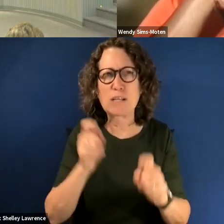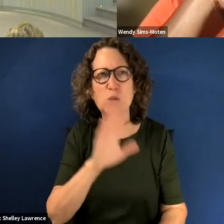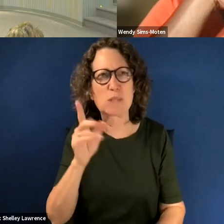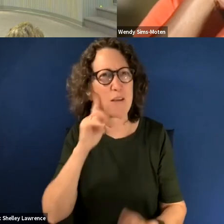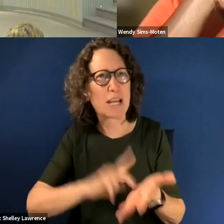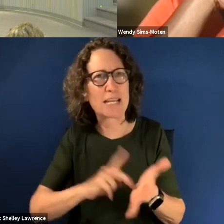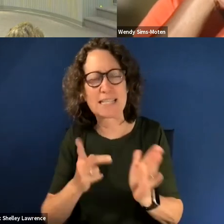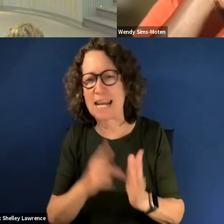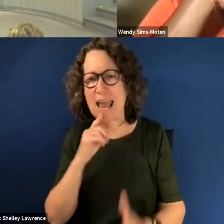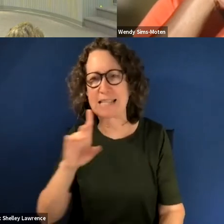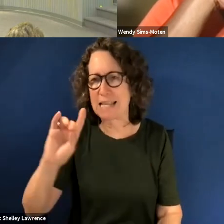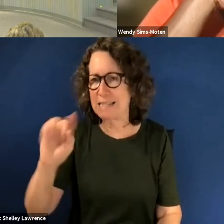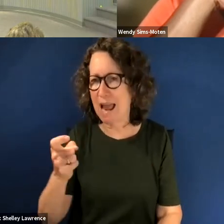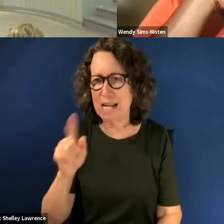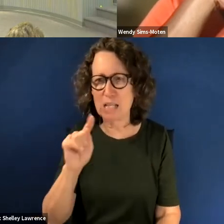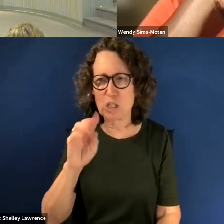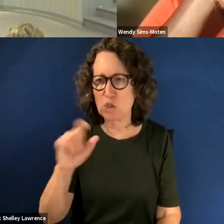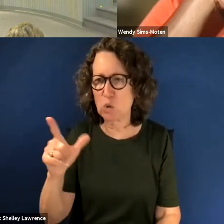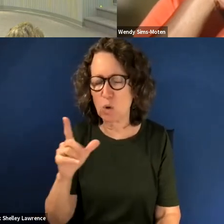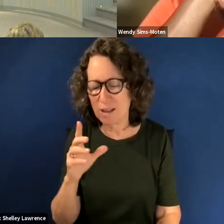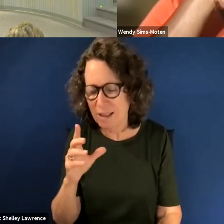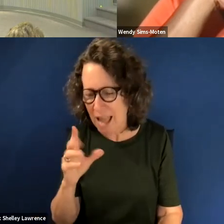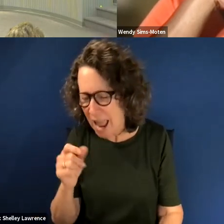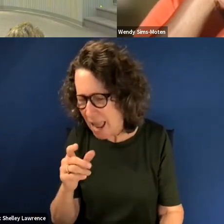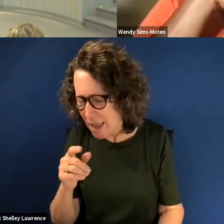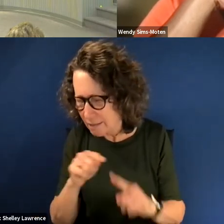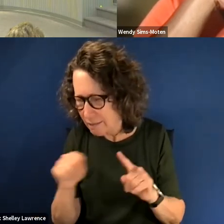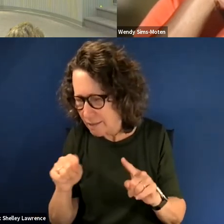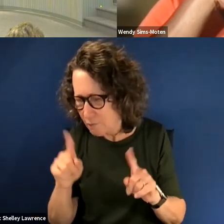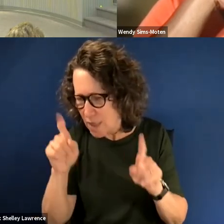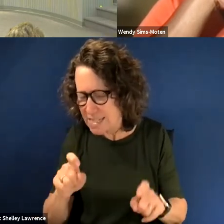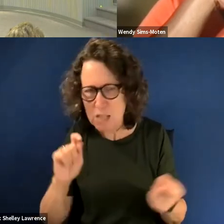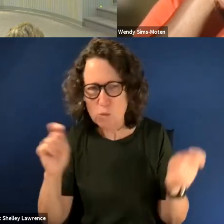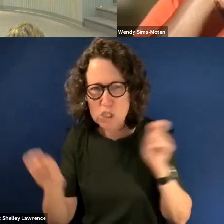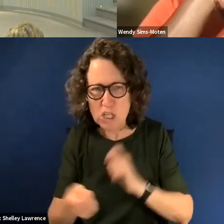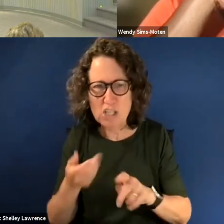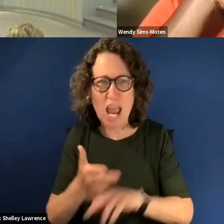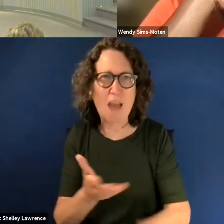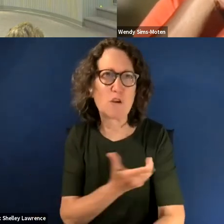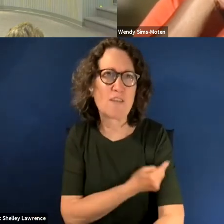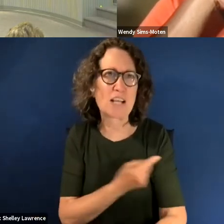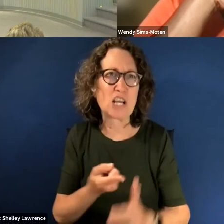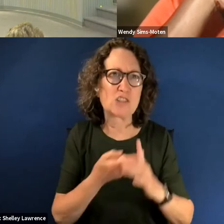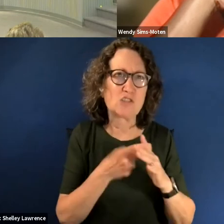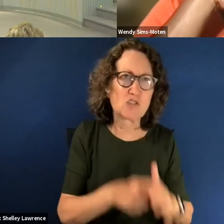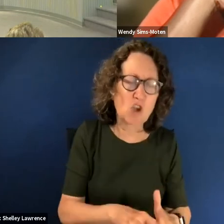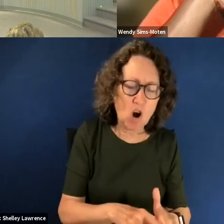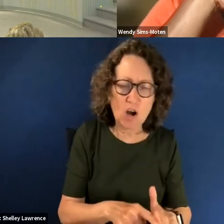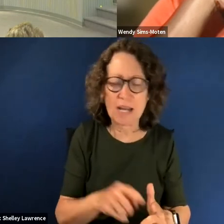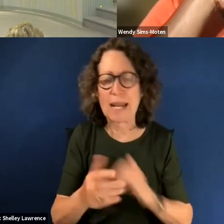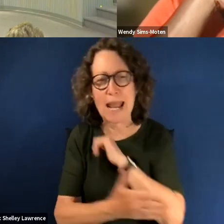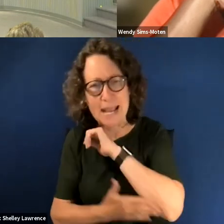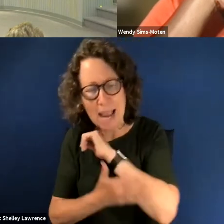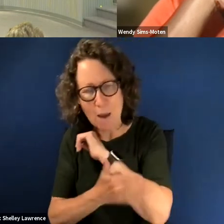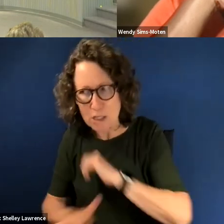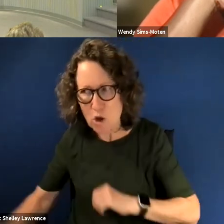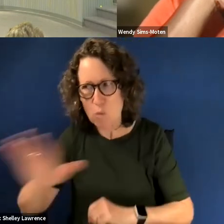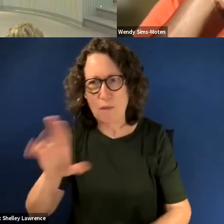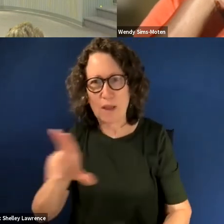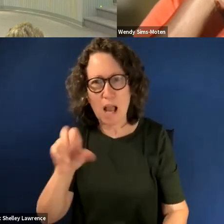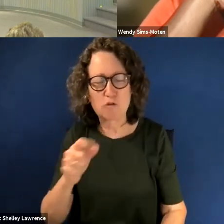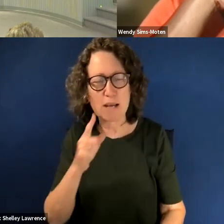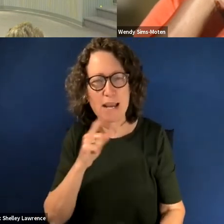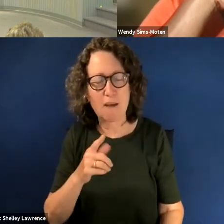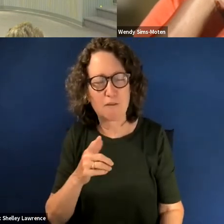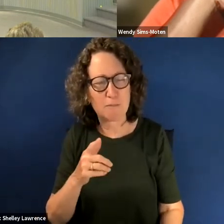intended as a diagnostic tool, and the parameters for the test were changed after vaccination started. Counties around the country have been